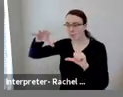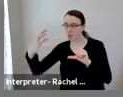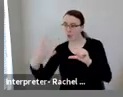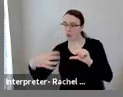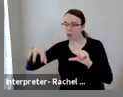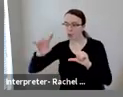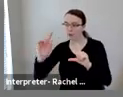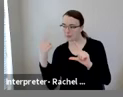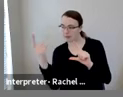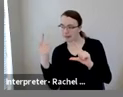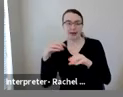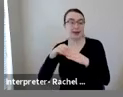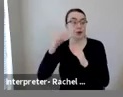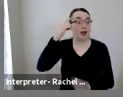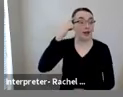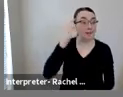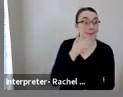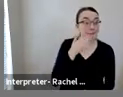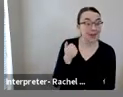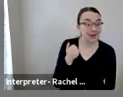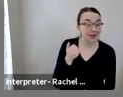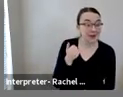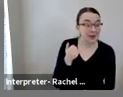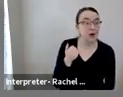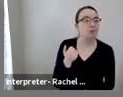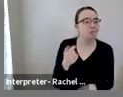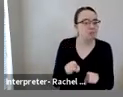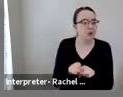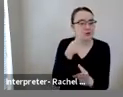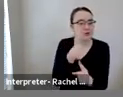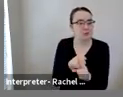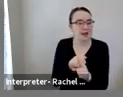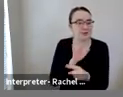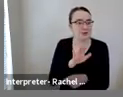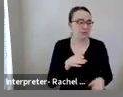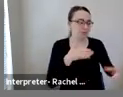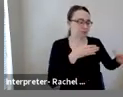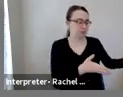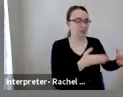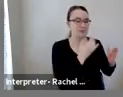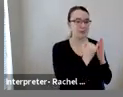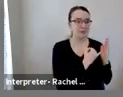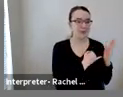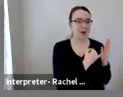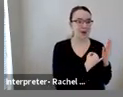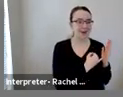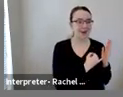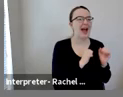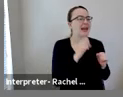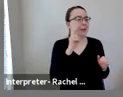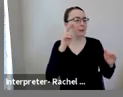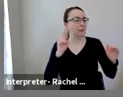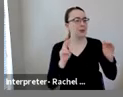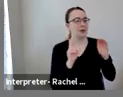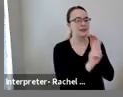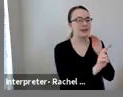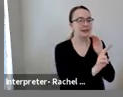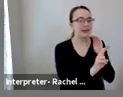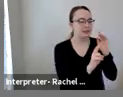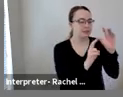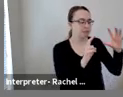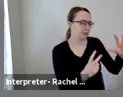things in your head better, which then has an effect on your drawing, because you can predict